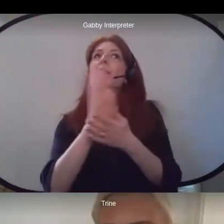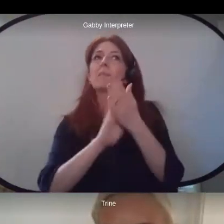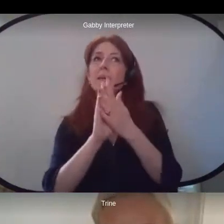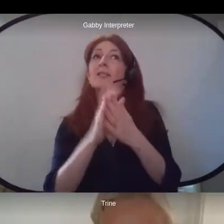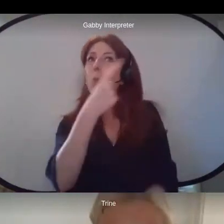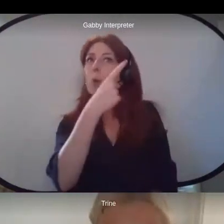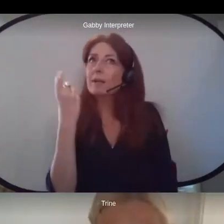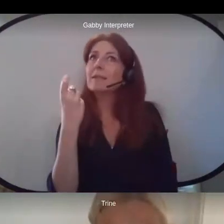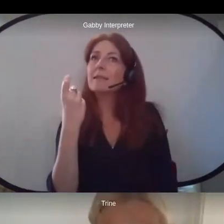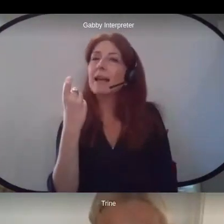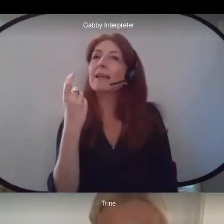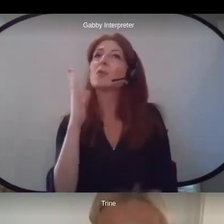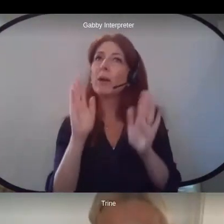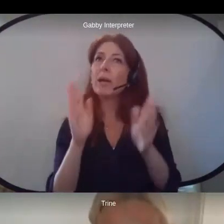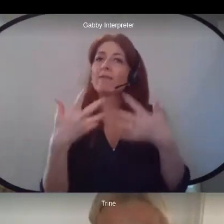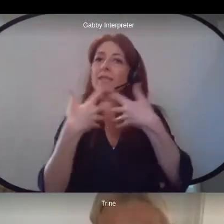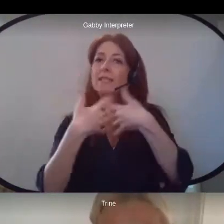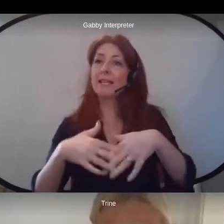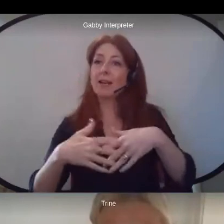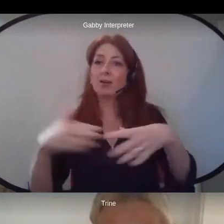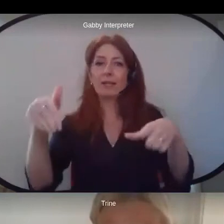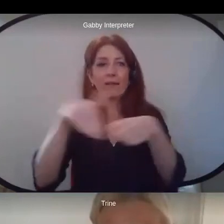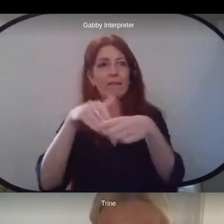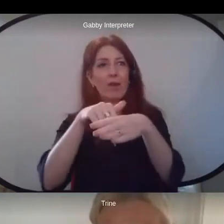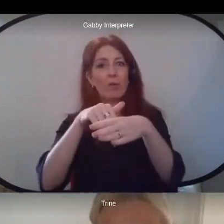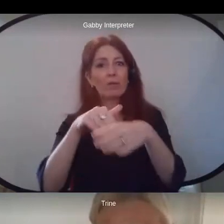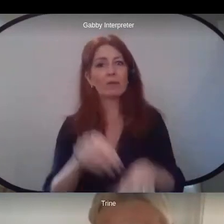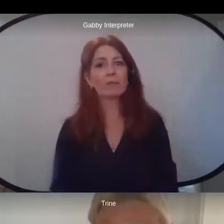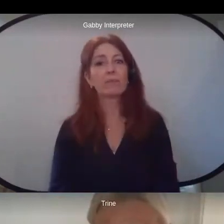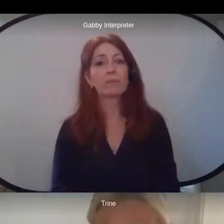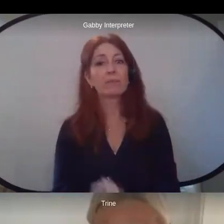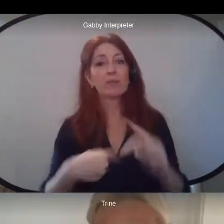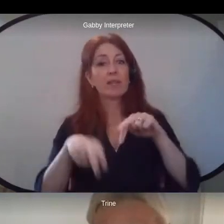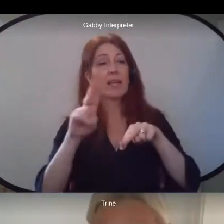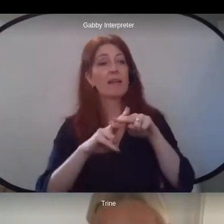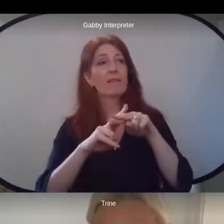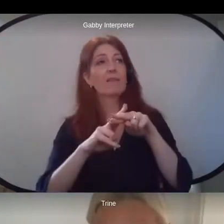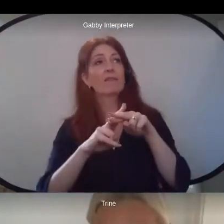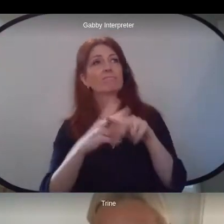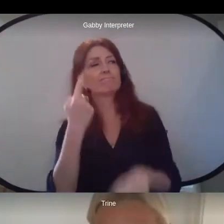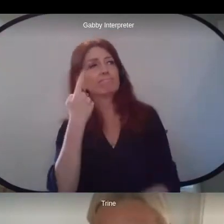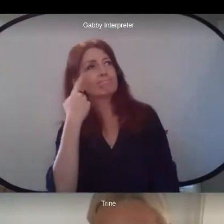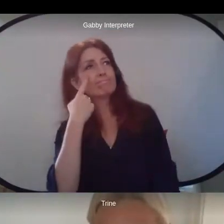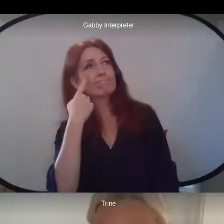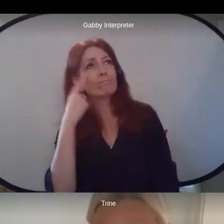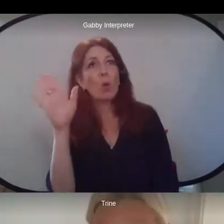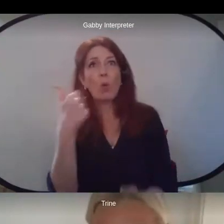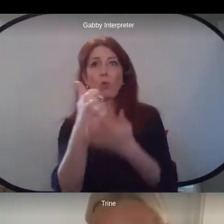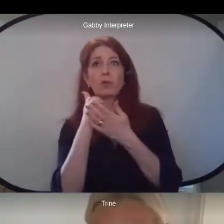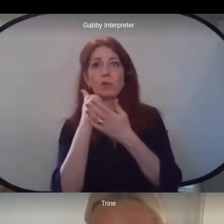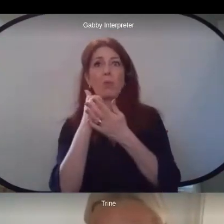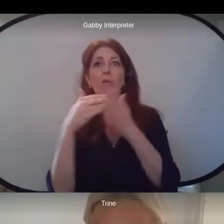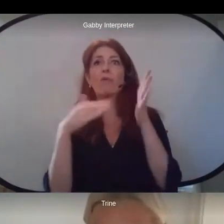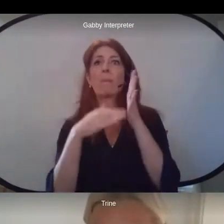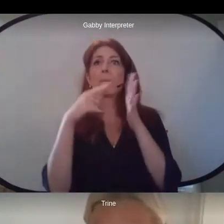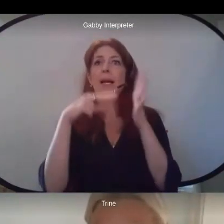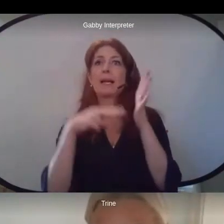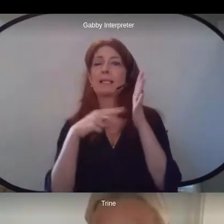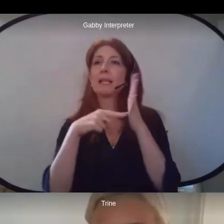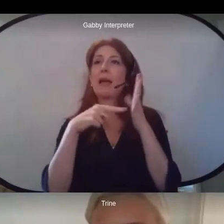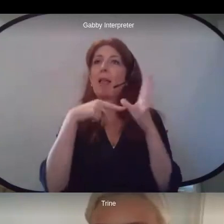technology needs to be integrated. And when you start looking at all the latest reports coming out of Mintel, they're saying the same thing. So I think